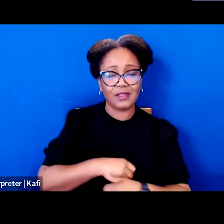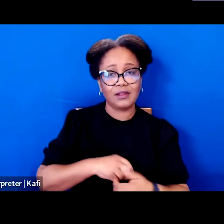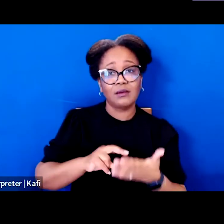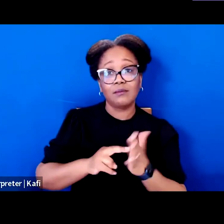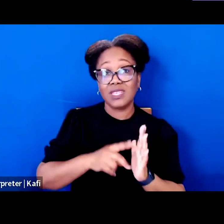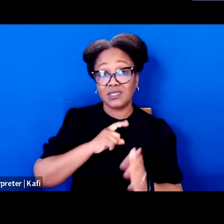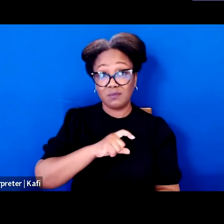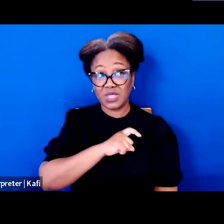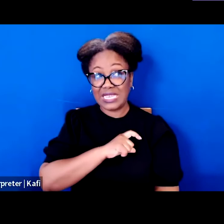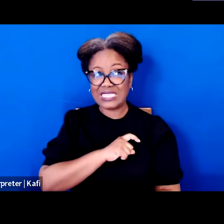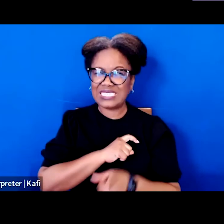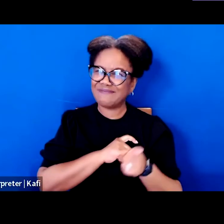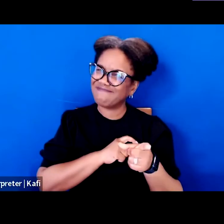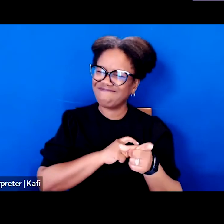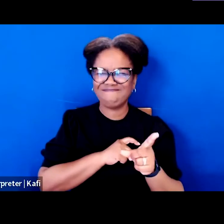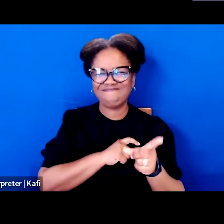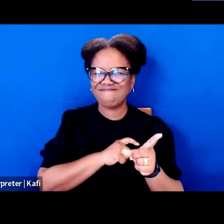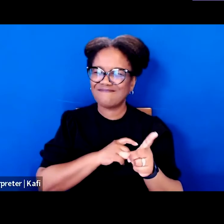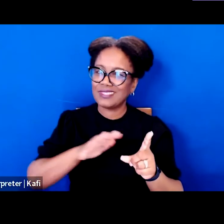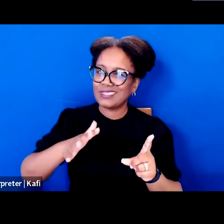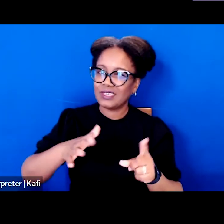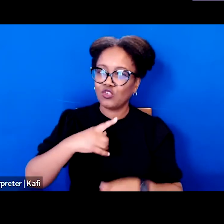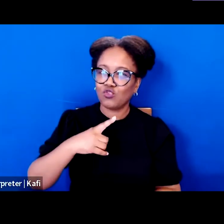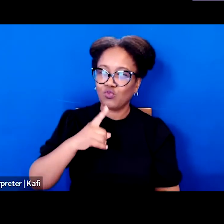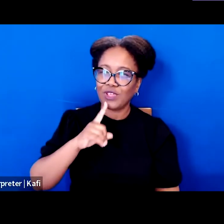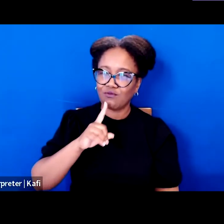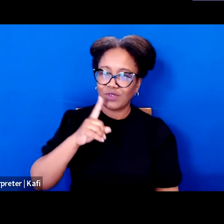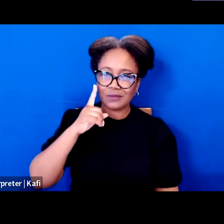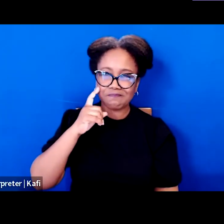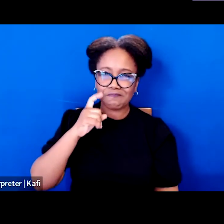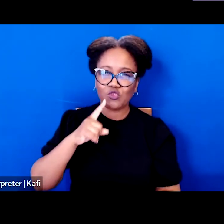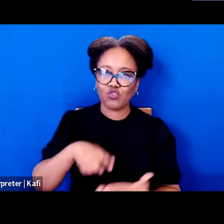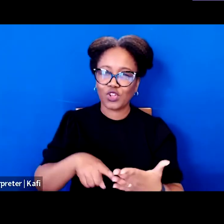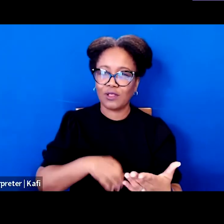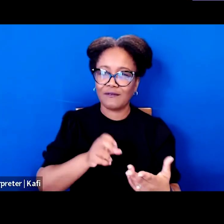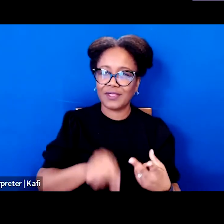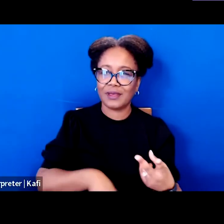in Canada and in Vancouver specifically have experienced particular kinds of